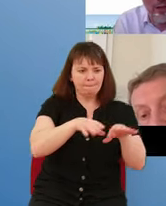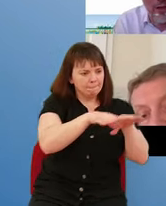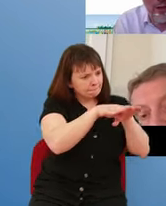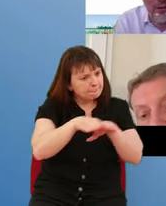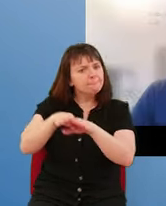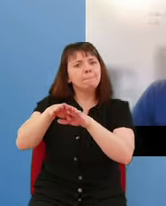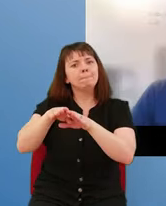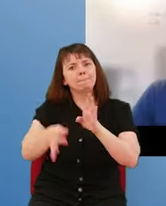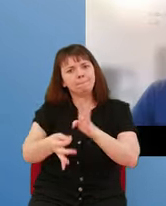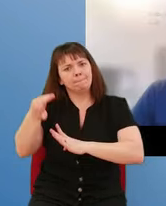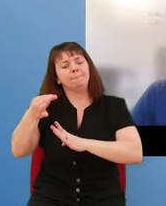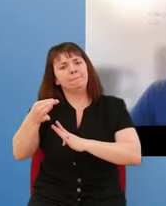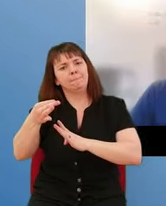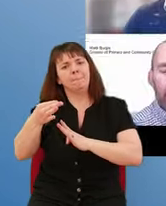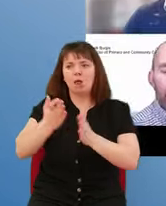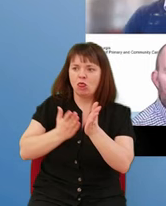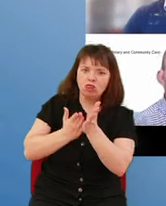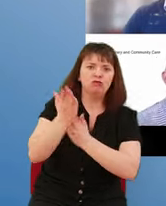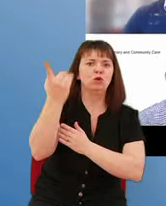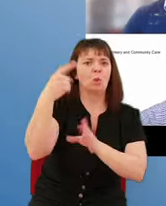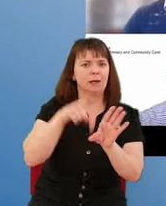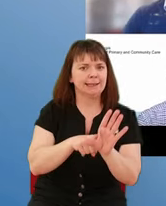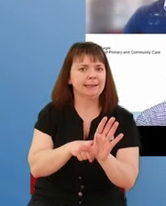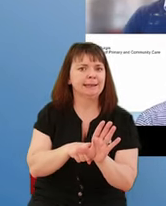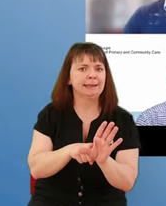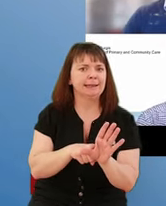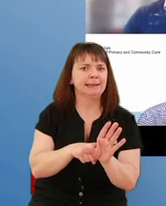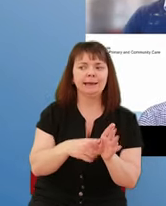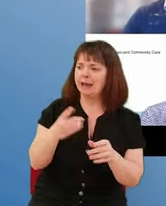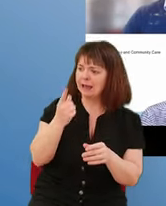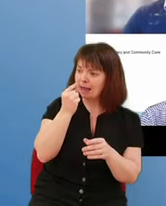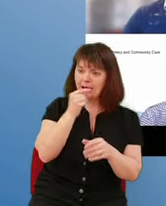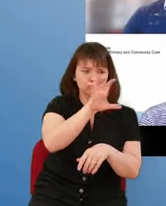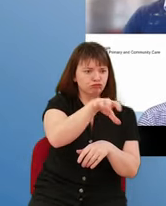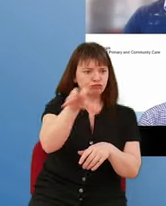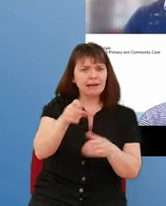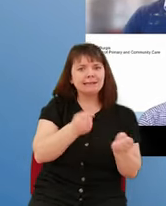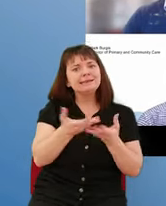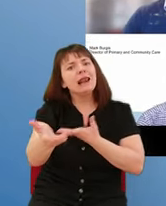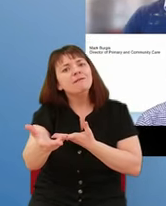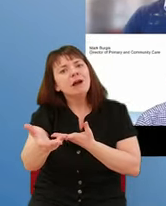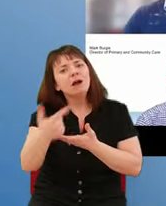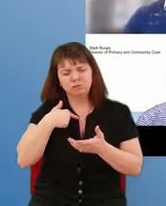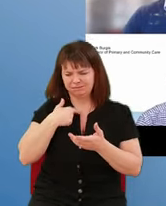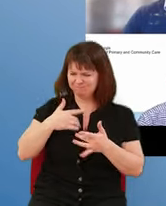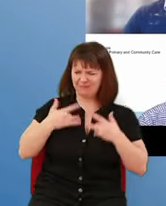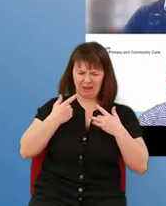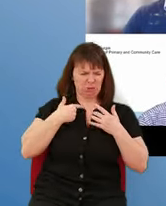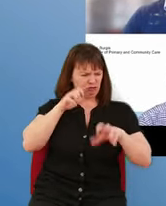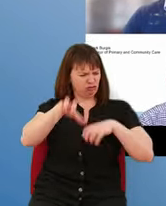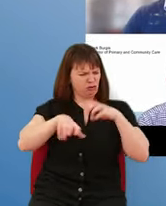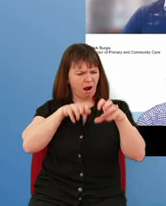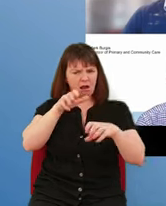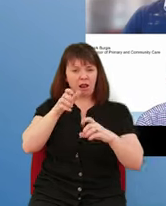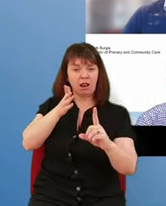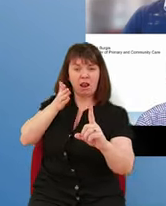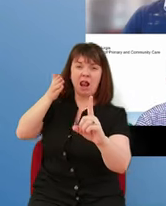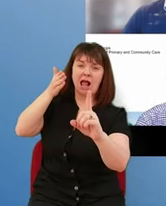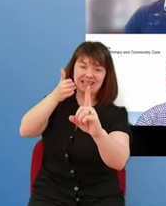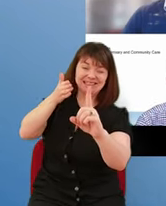to get to the target, and it's not about the target, is it? It's about the patients who are a very vulnerable group of patients that we do need to make sure